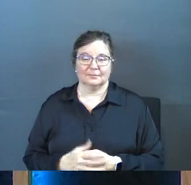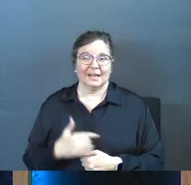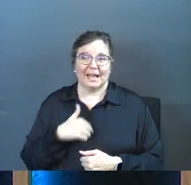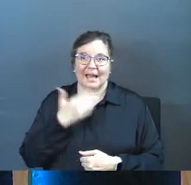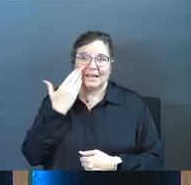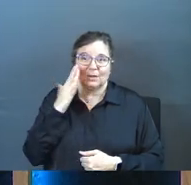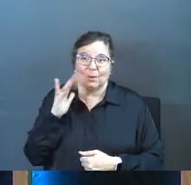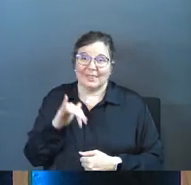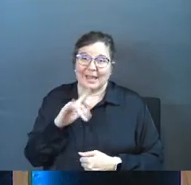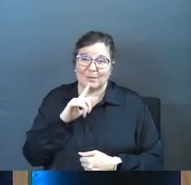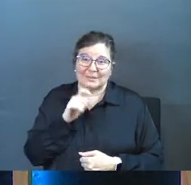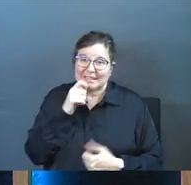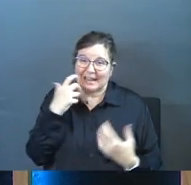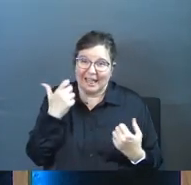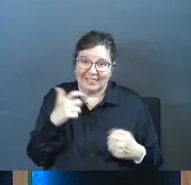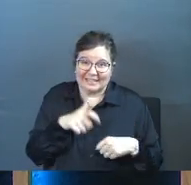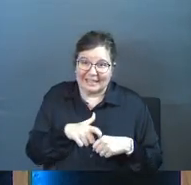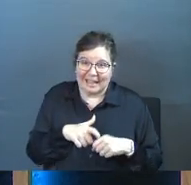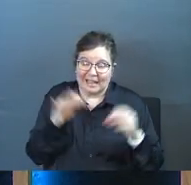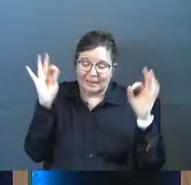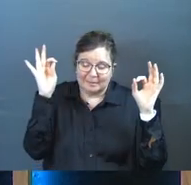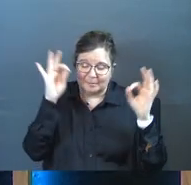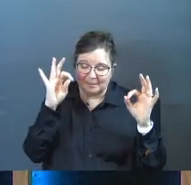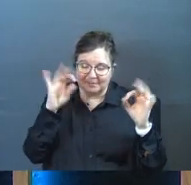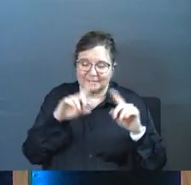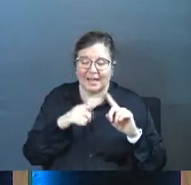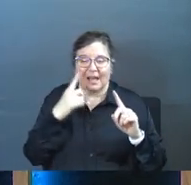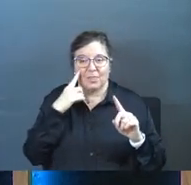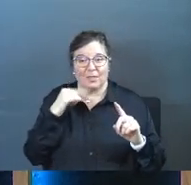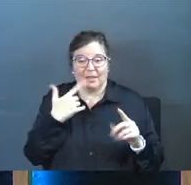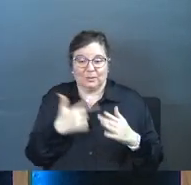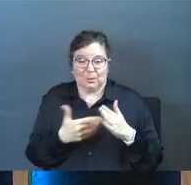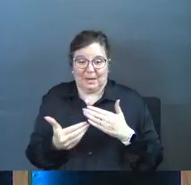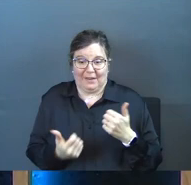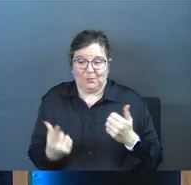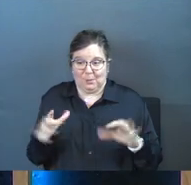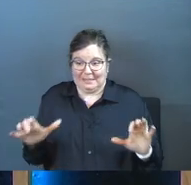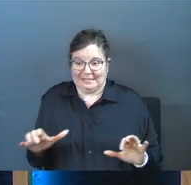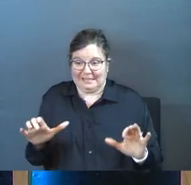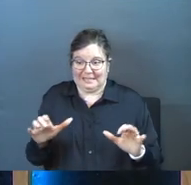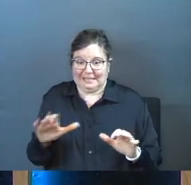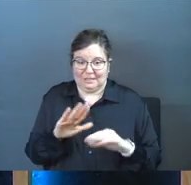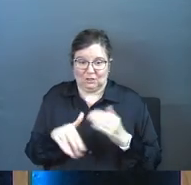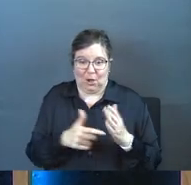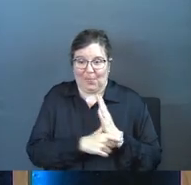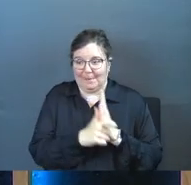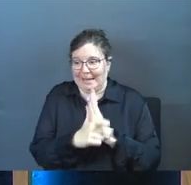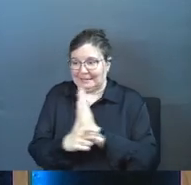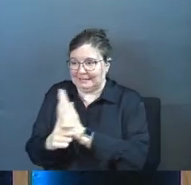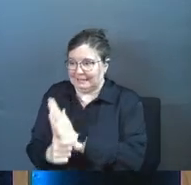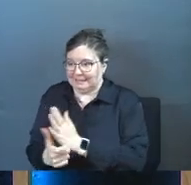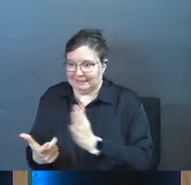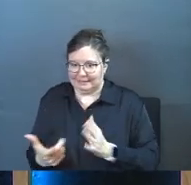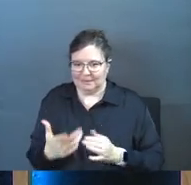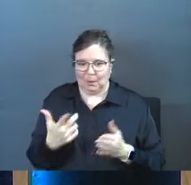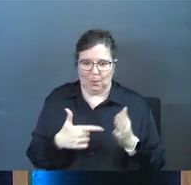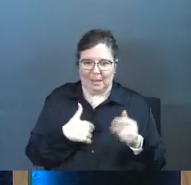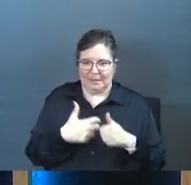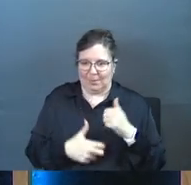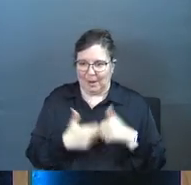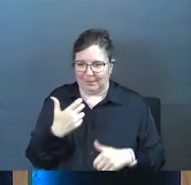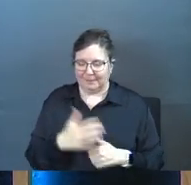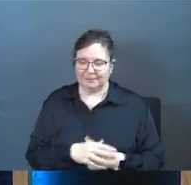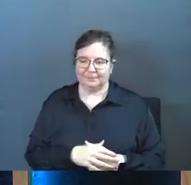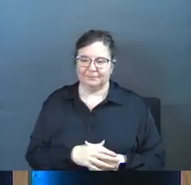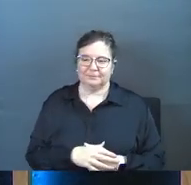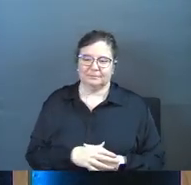I didn't know that that was unhealthy at the time. I thought that's just what everybody did. It's in all the magazines. What's the